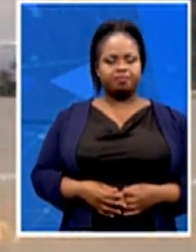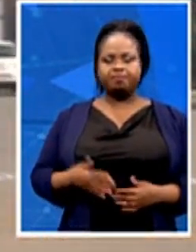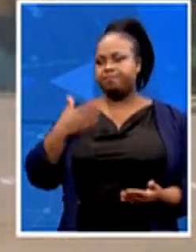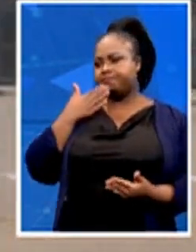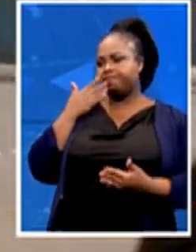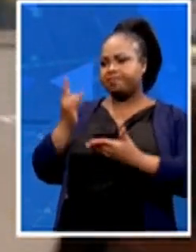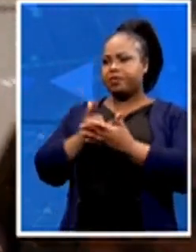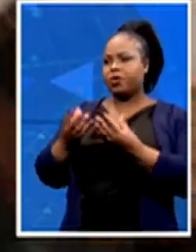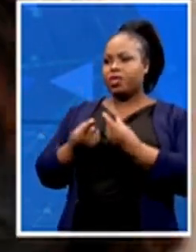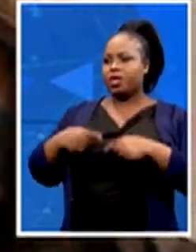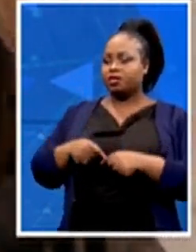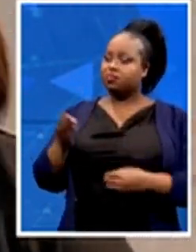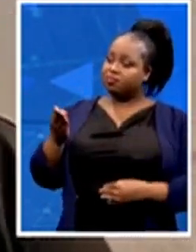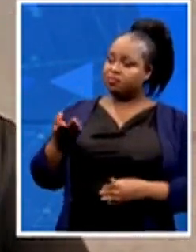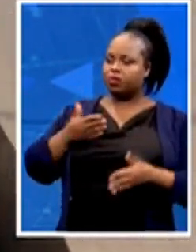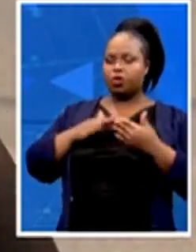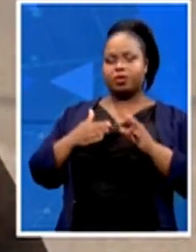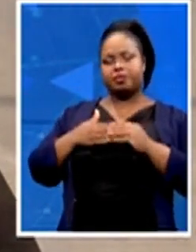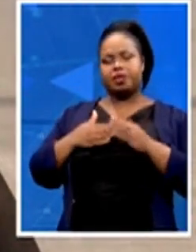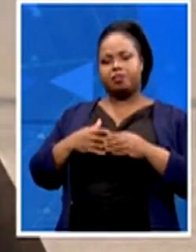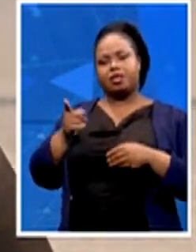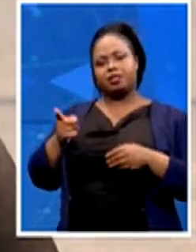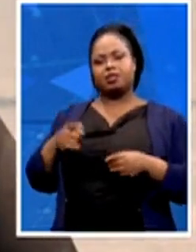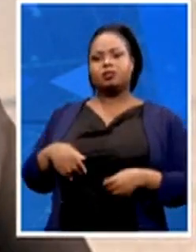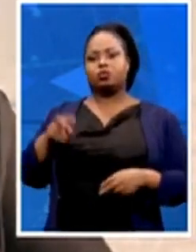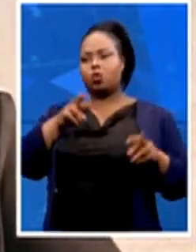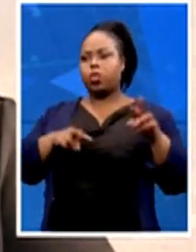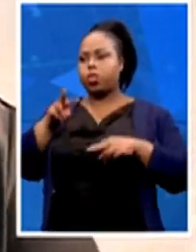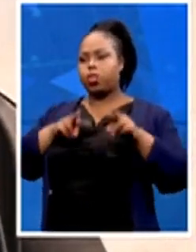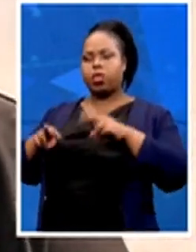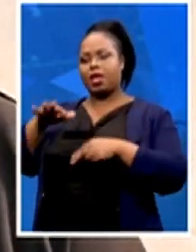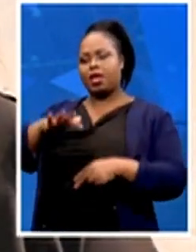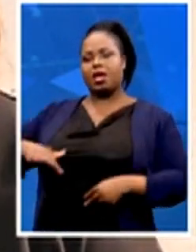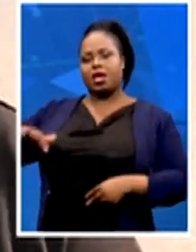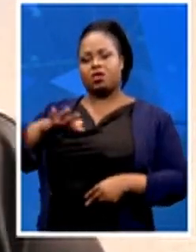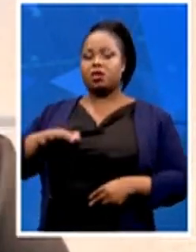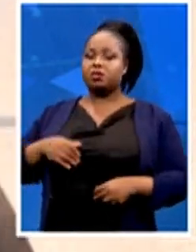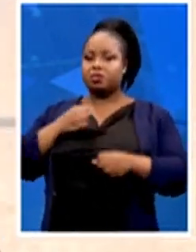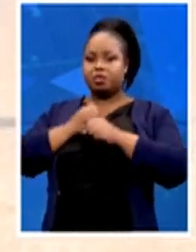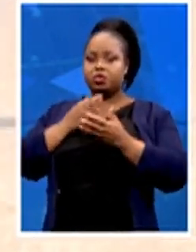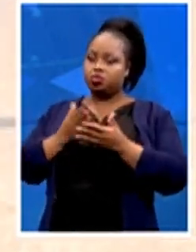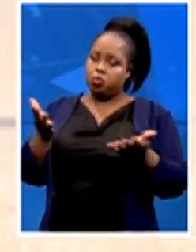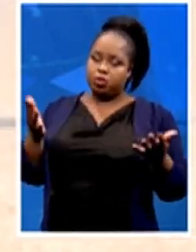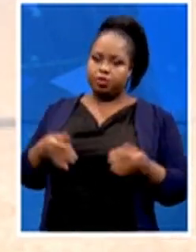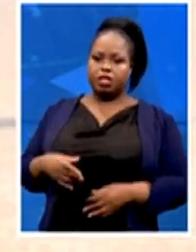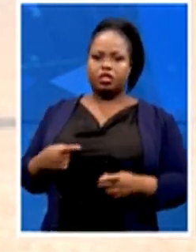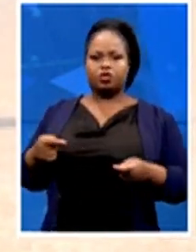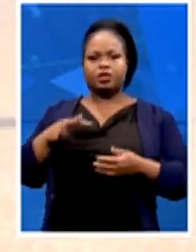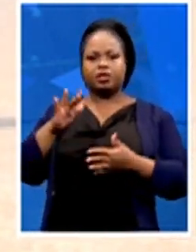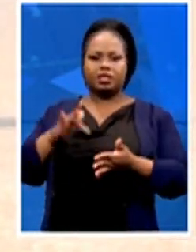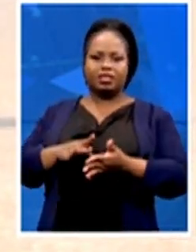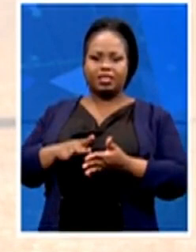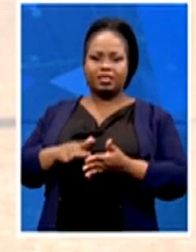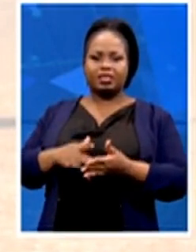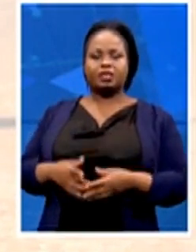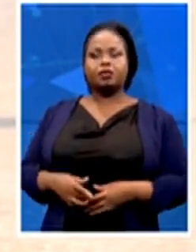members who has been patrolling the area and just ensuring that, shopping centers or big shopping centers are not